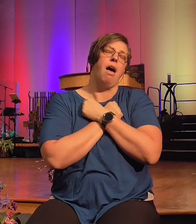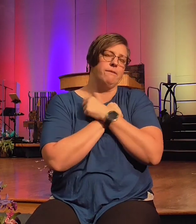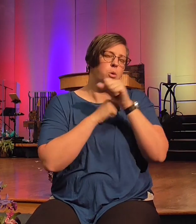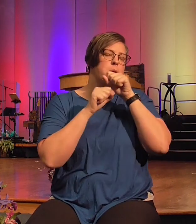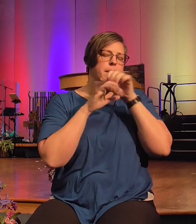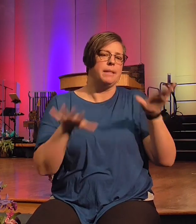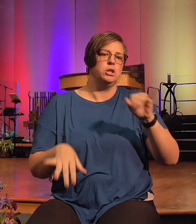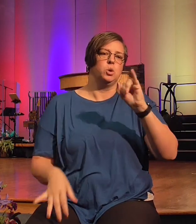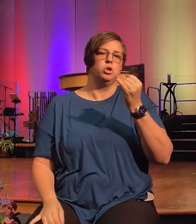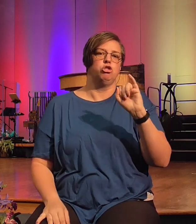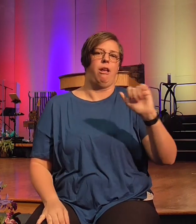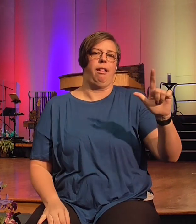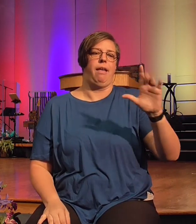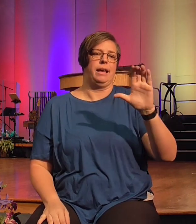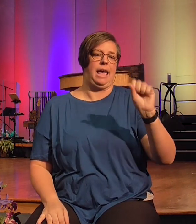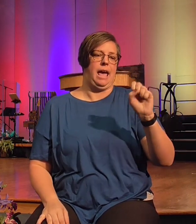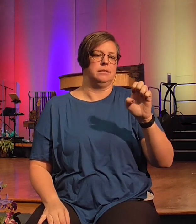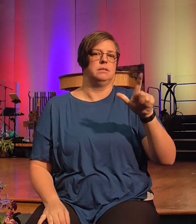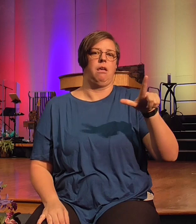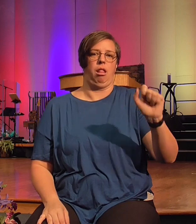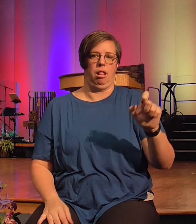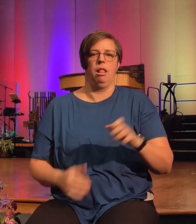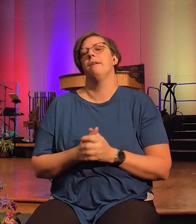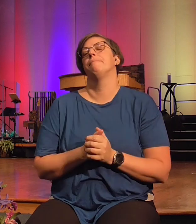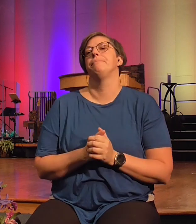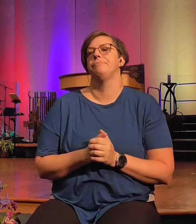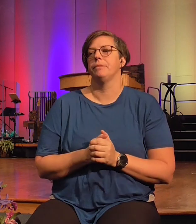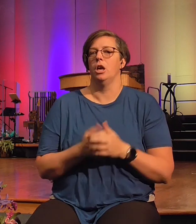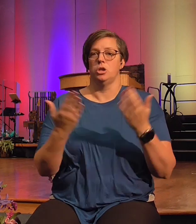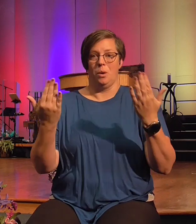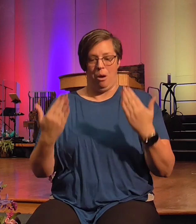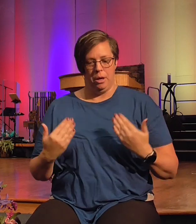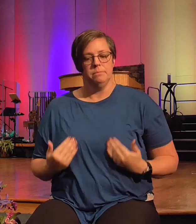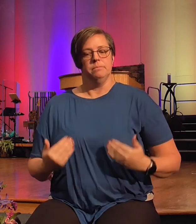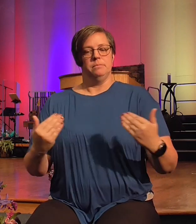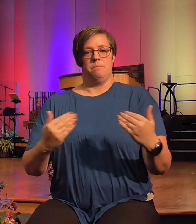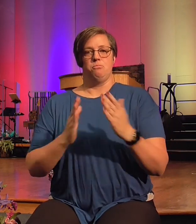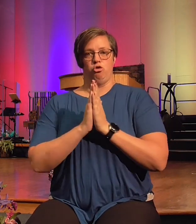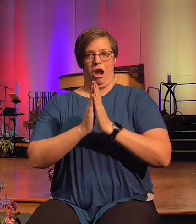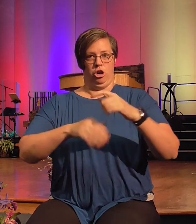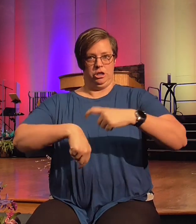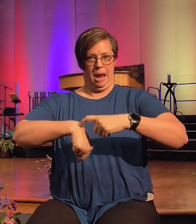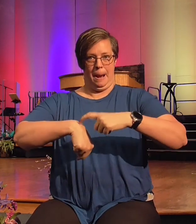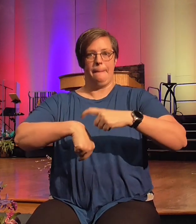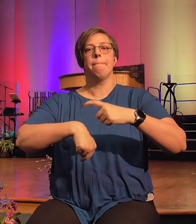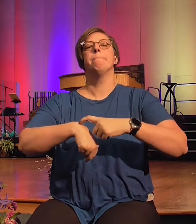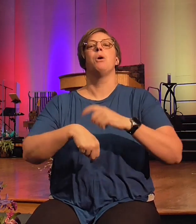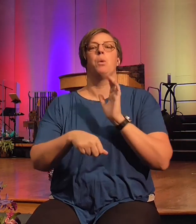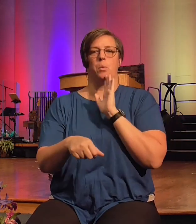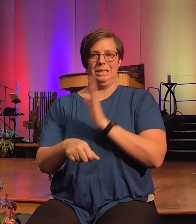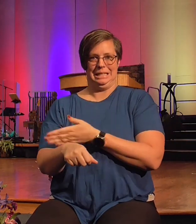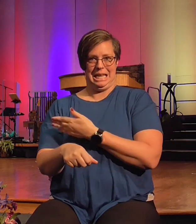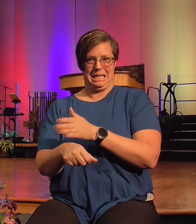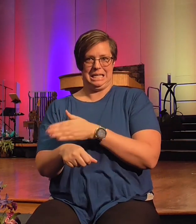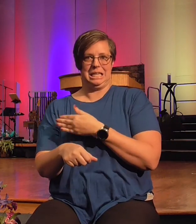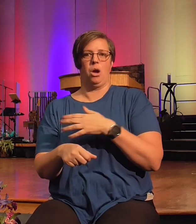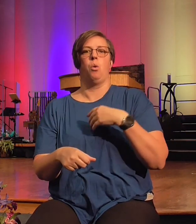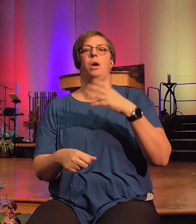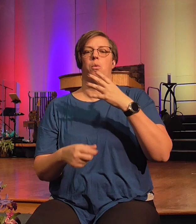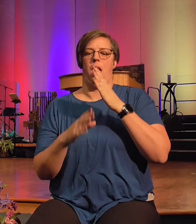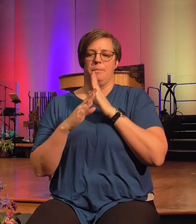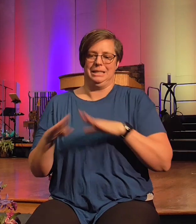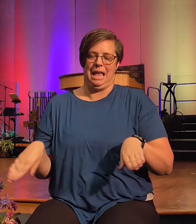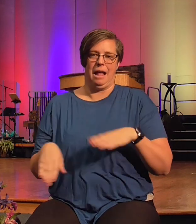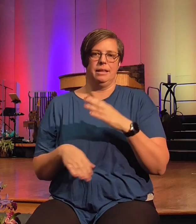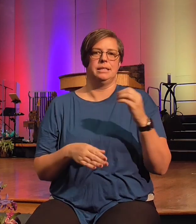Castle. And we take a deep breath now as we step into our prayer time together. We're going to sing, we're going to experience silence, and